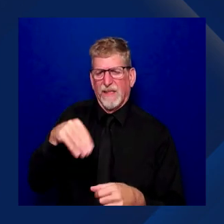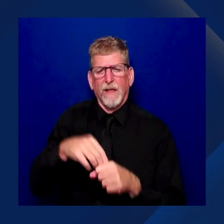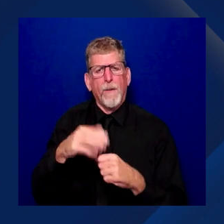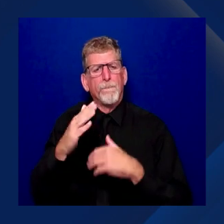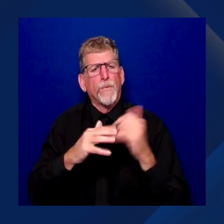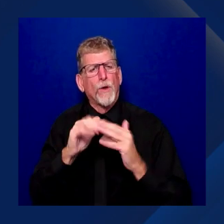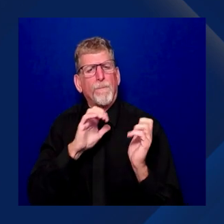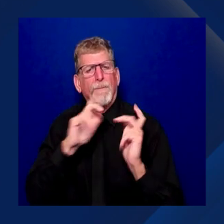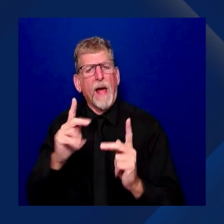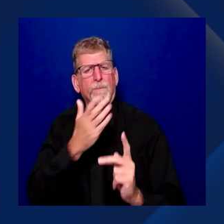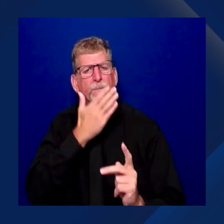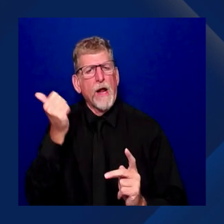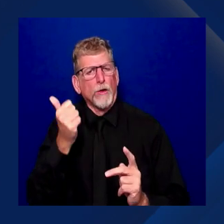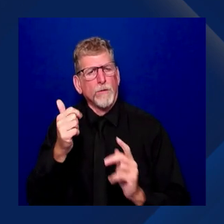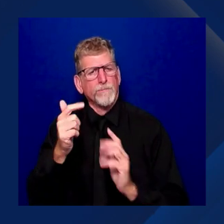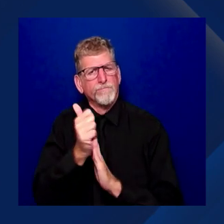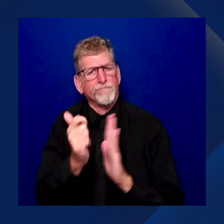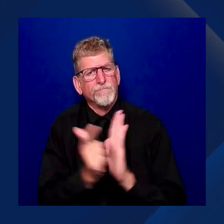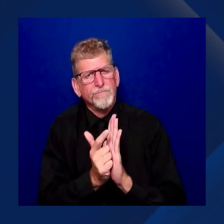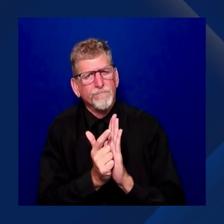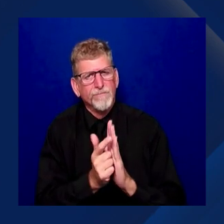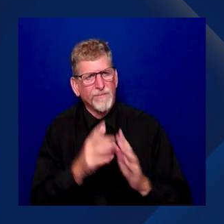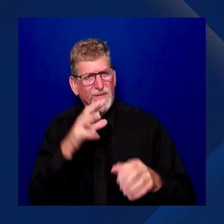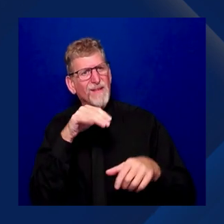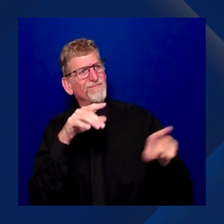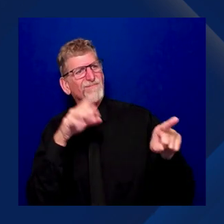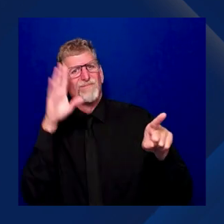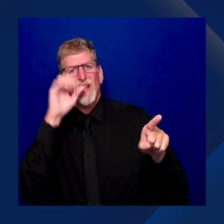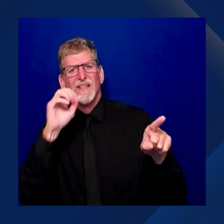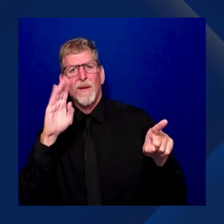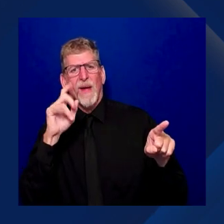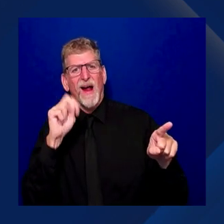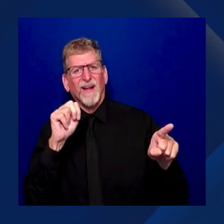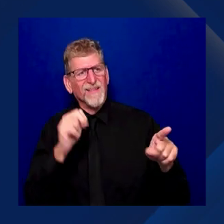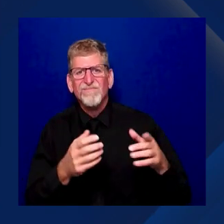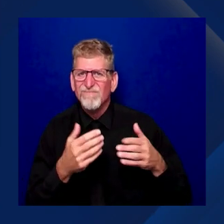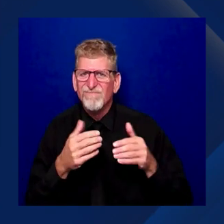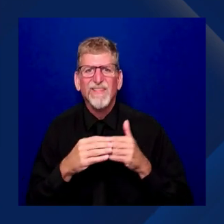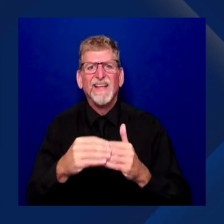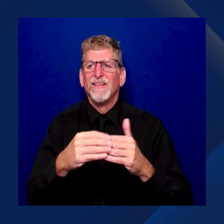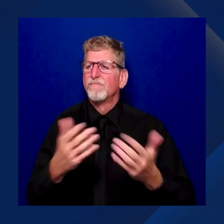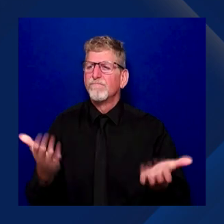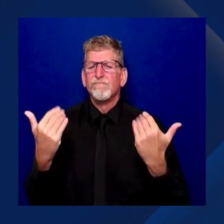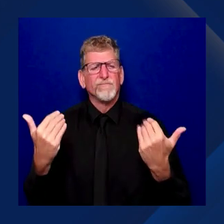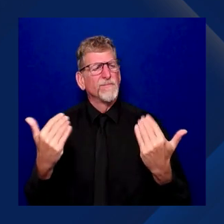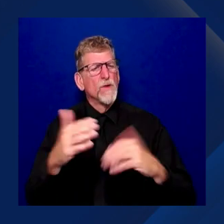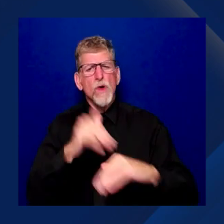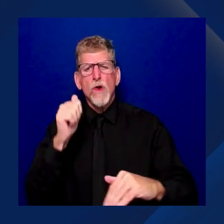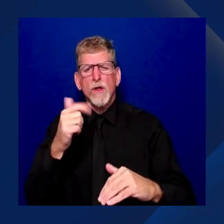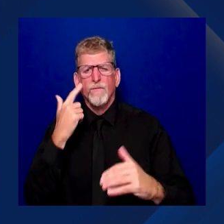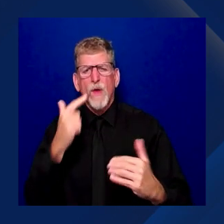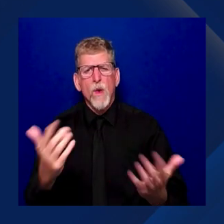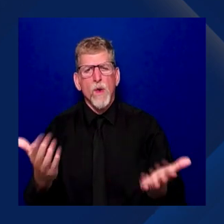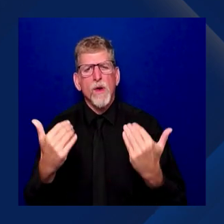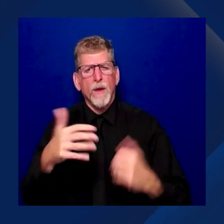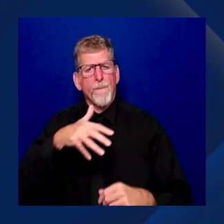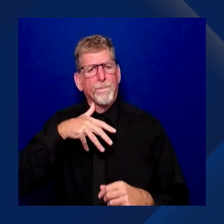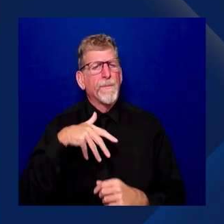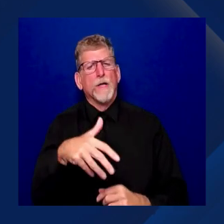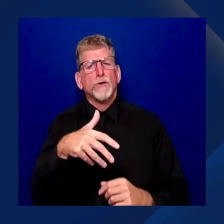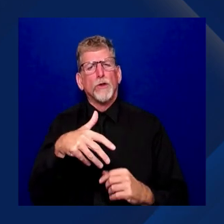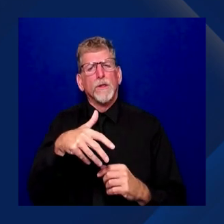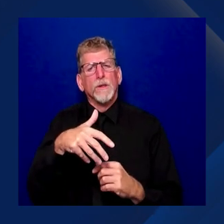improve the state of our maternal health care. Thank you, Vice President Harris. We will also hear from Allyson